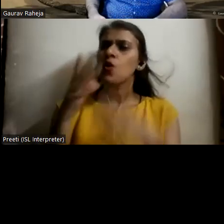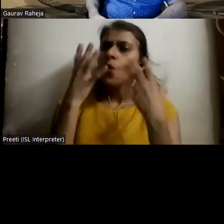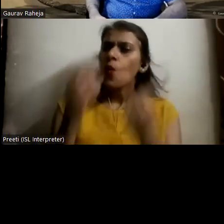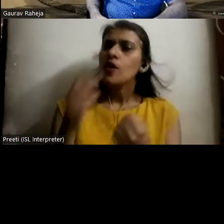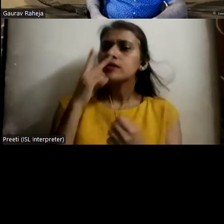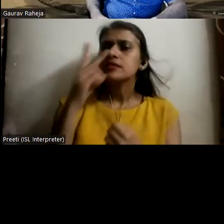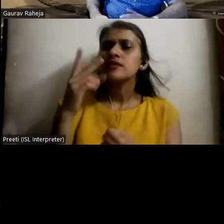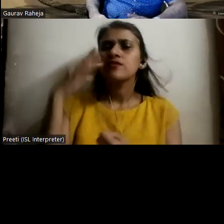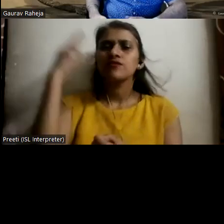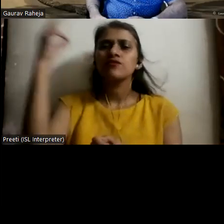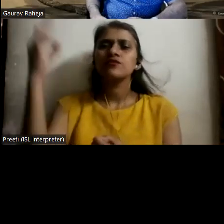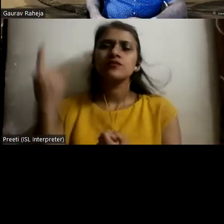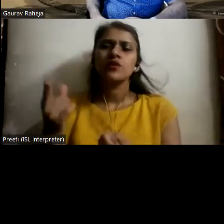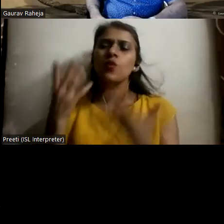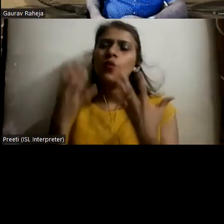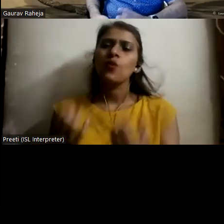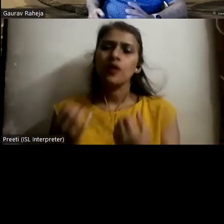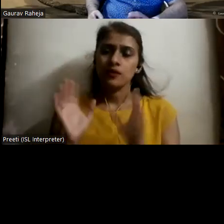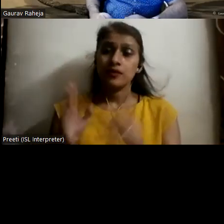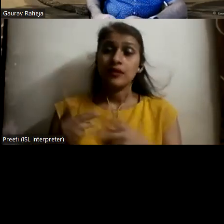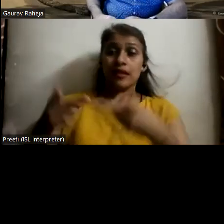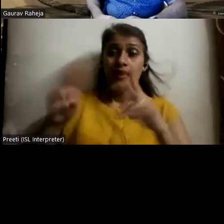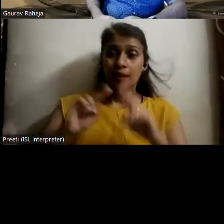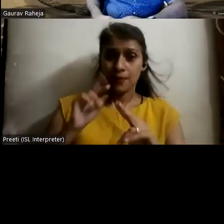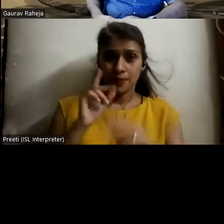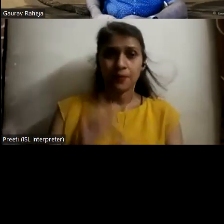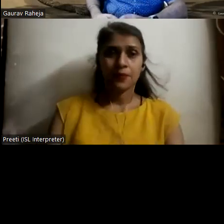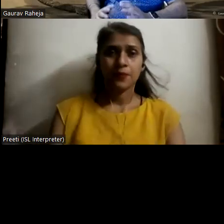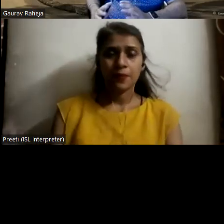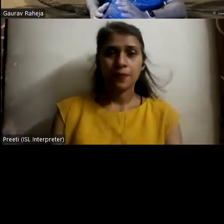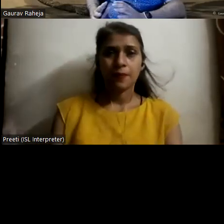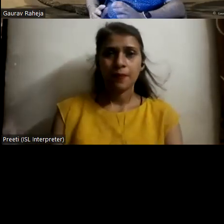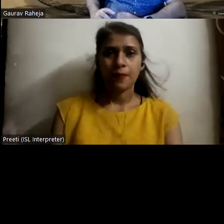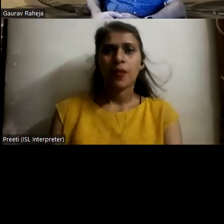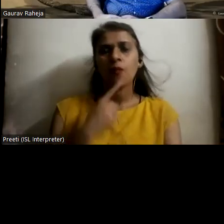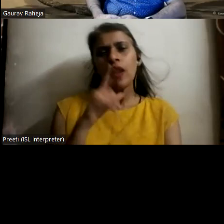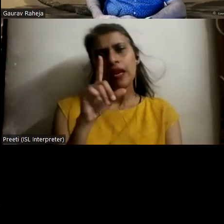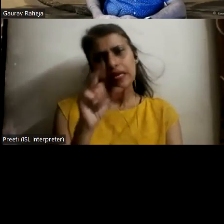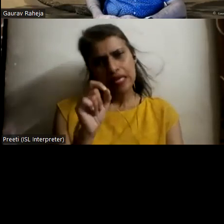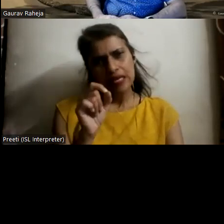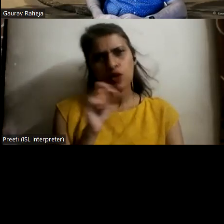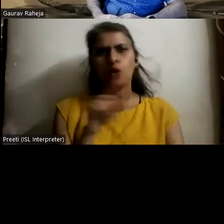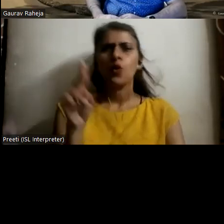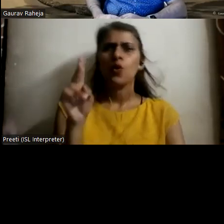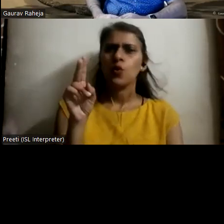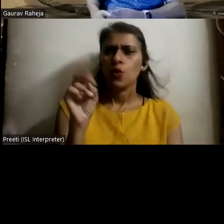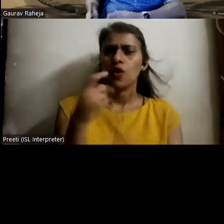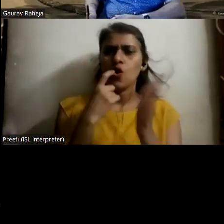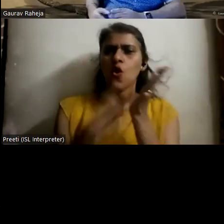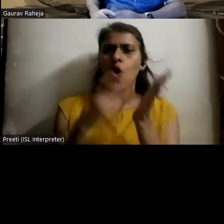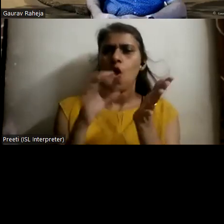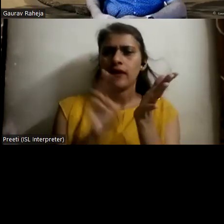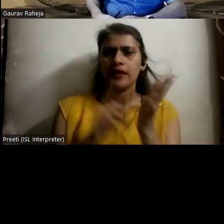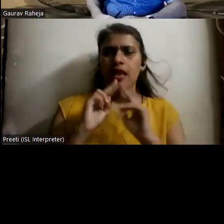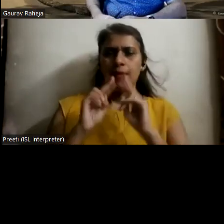future? So Ronald Mace replied, I think we are 10, maybe 20 years away from where we will not